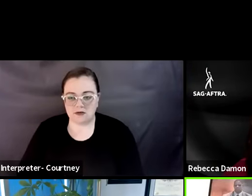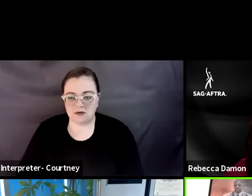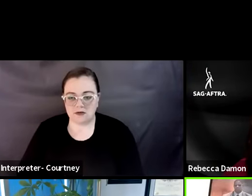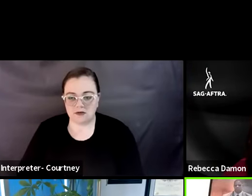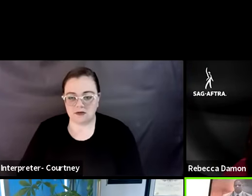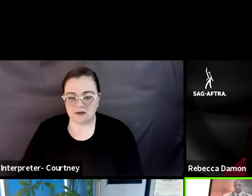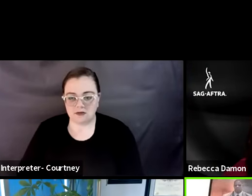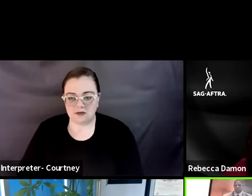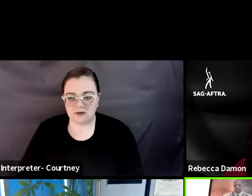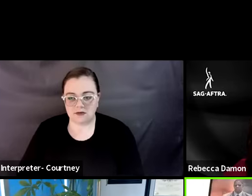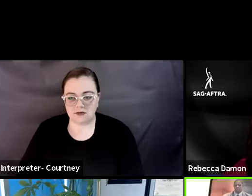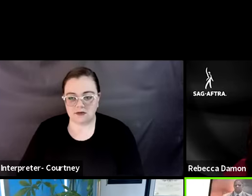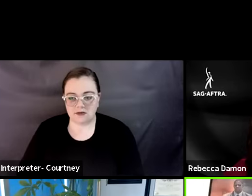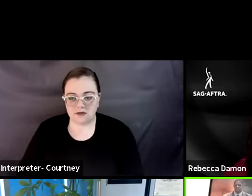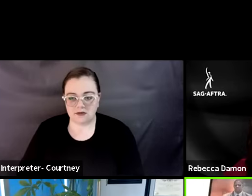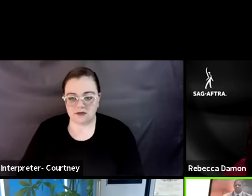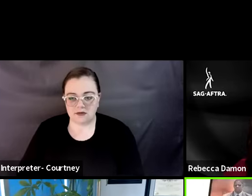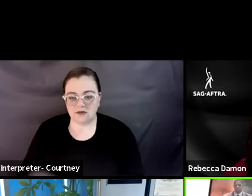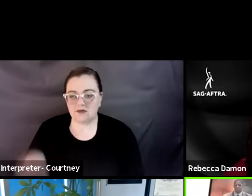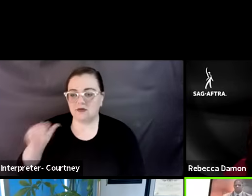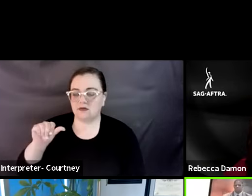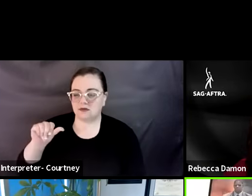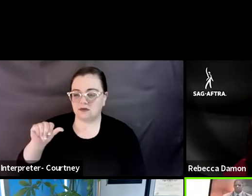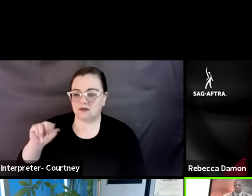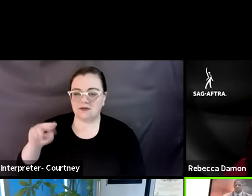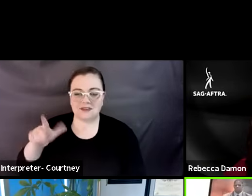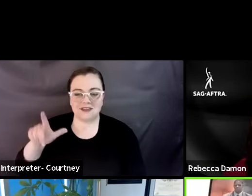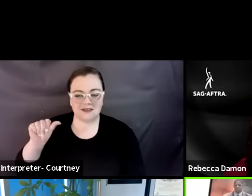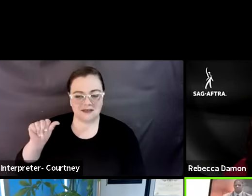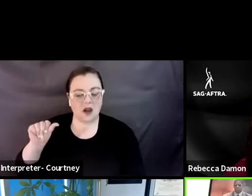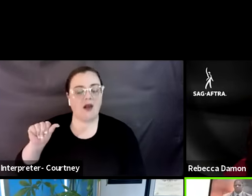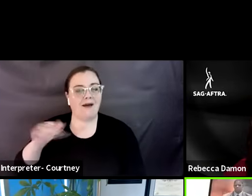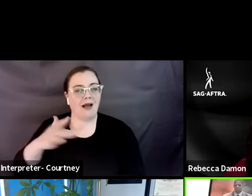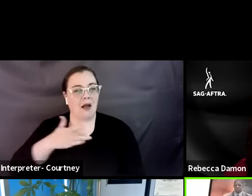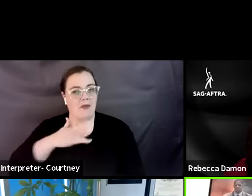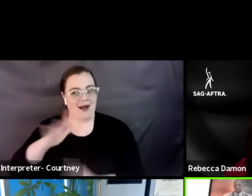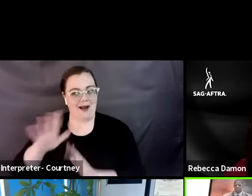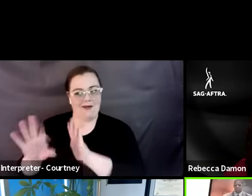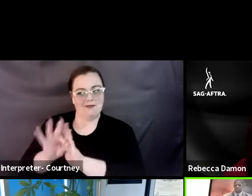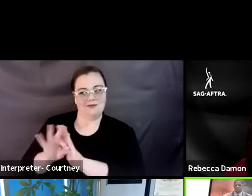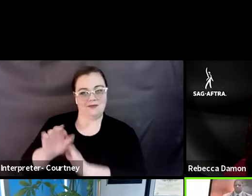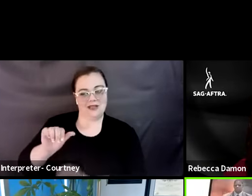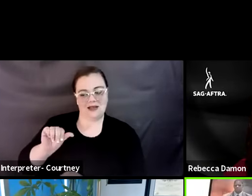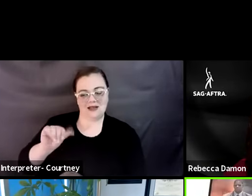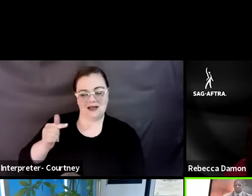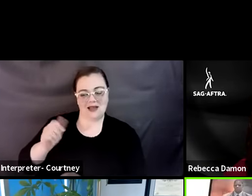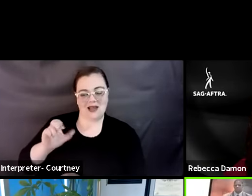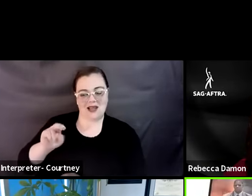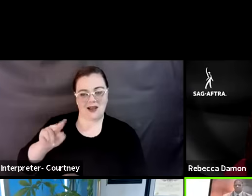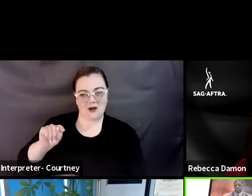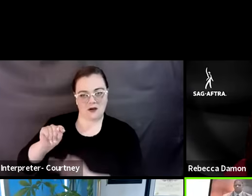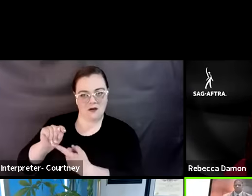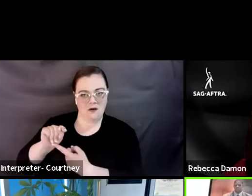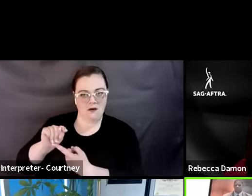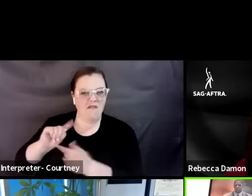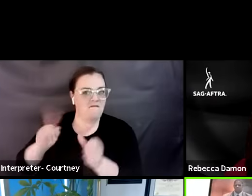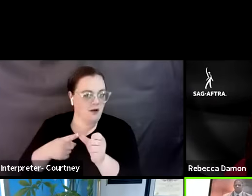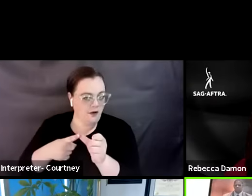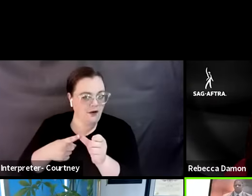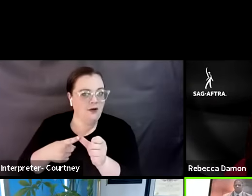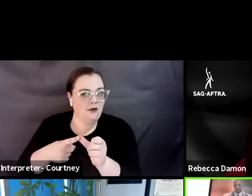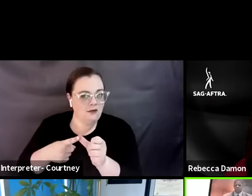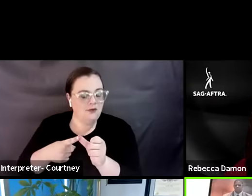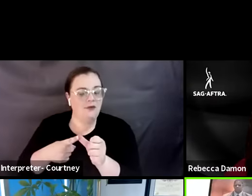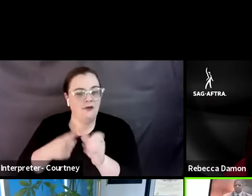Typically people get the agent first as they're trying to, build a career and create a fan of